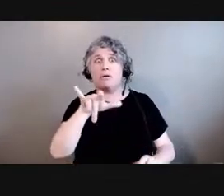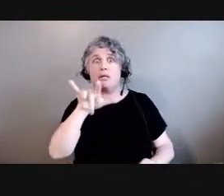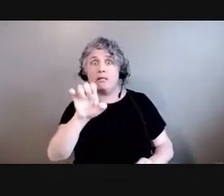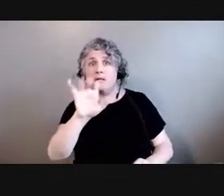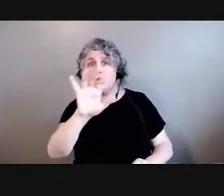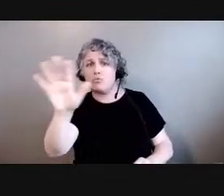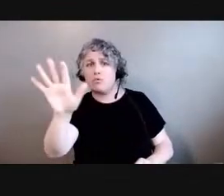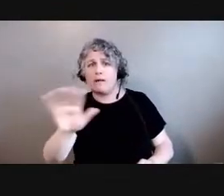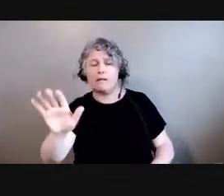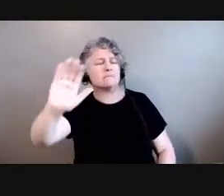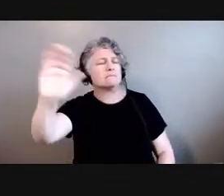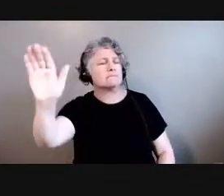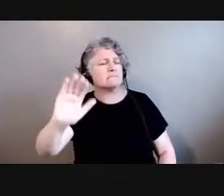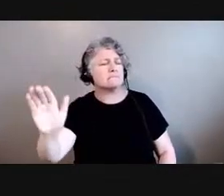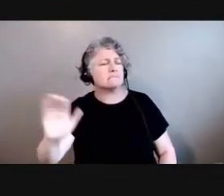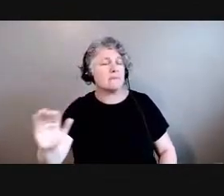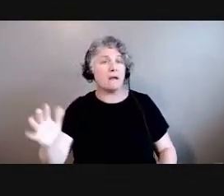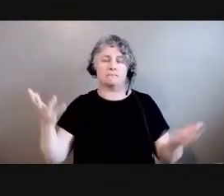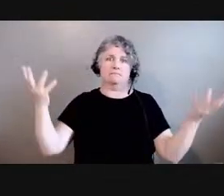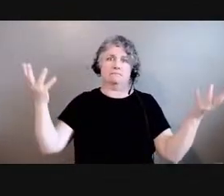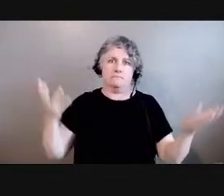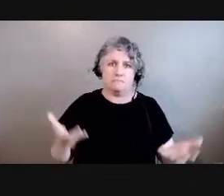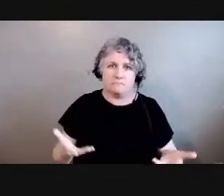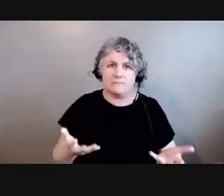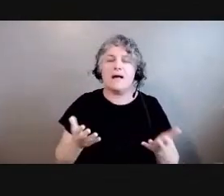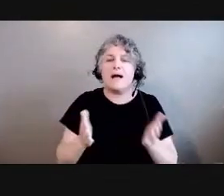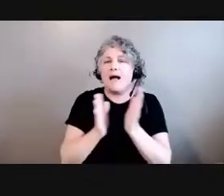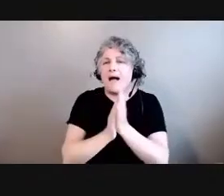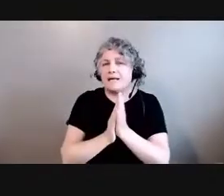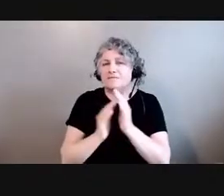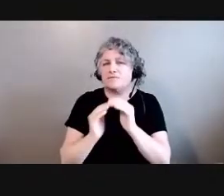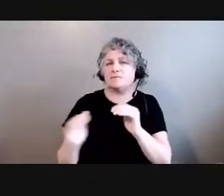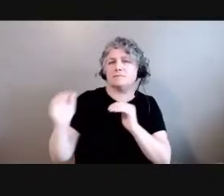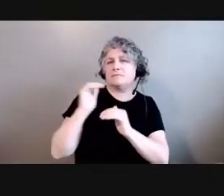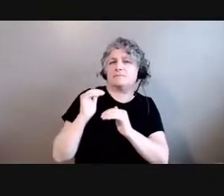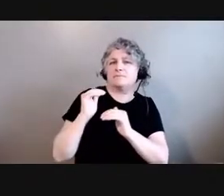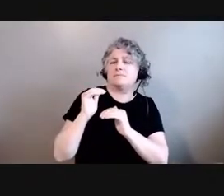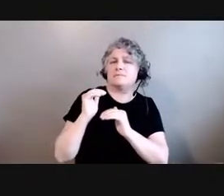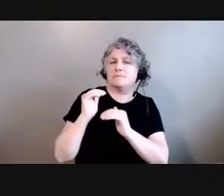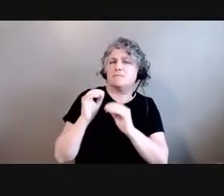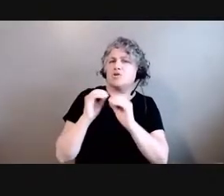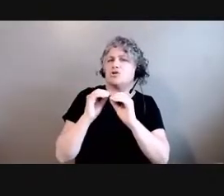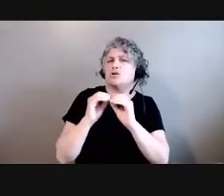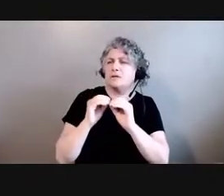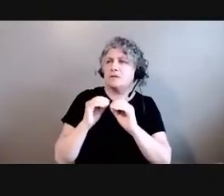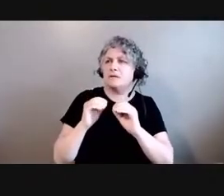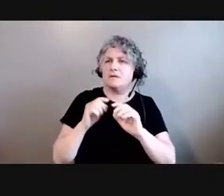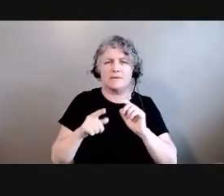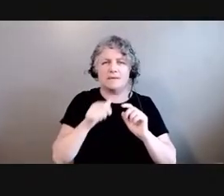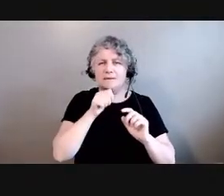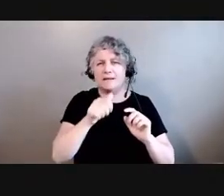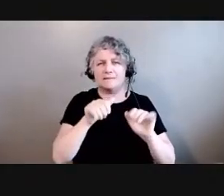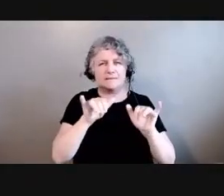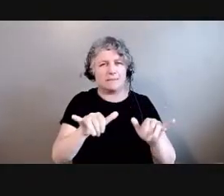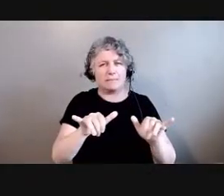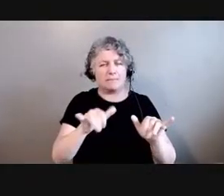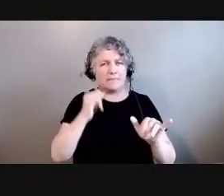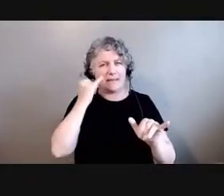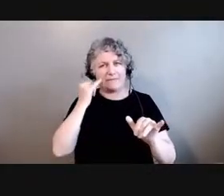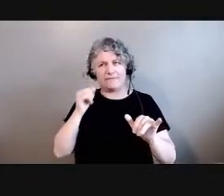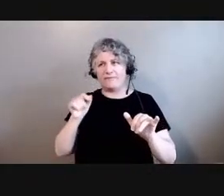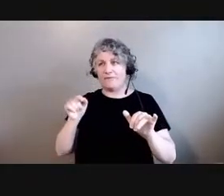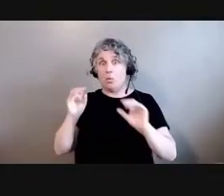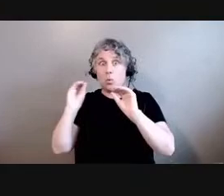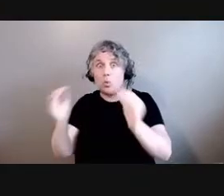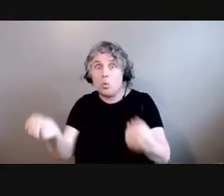right? And then I'm asking for a level of assistance, but I wouldn't be asking for the same level of assistance that I would have had to